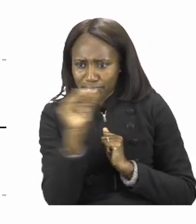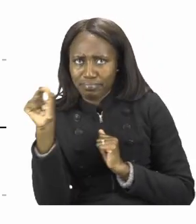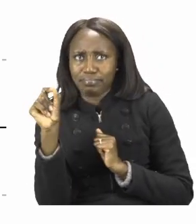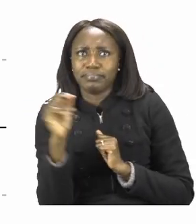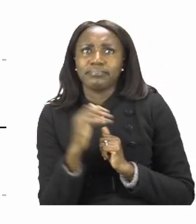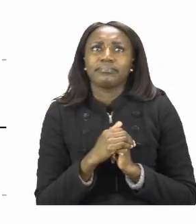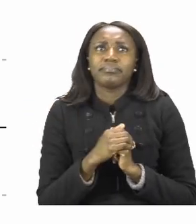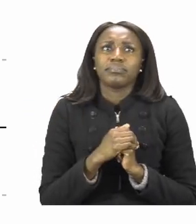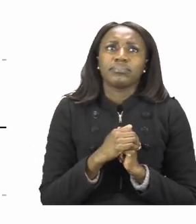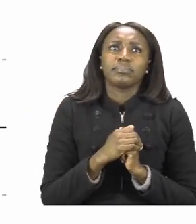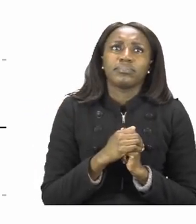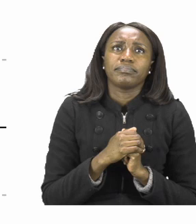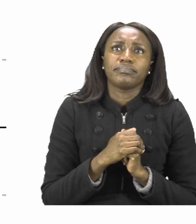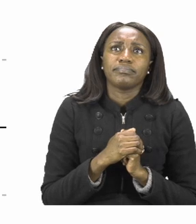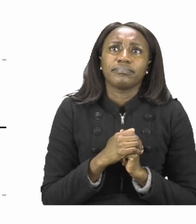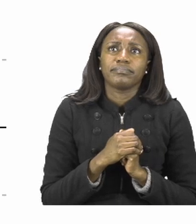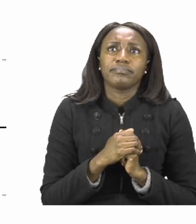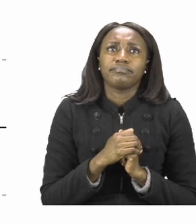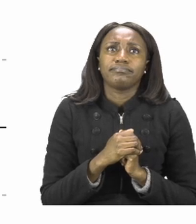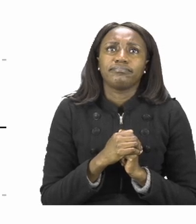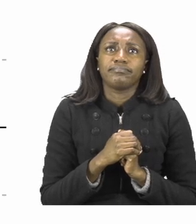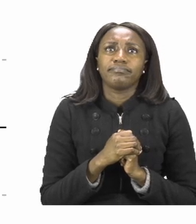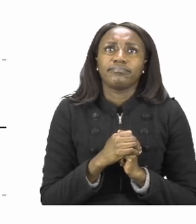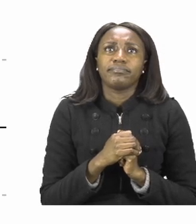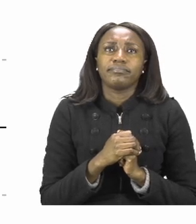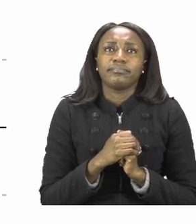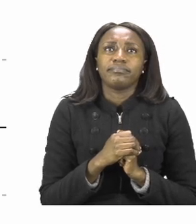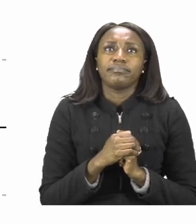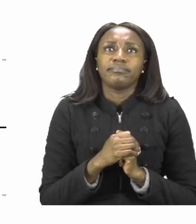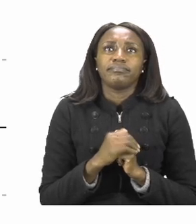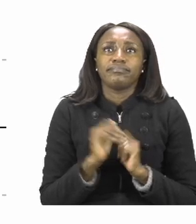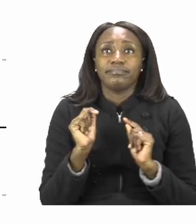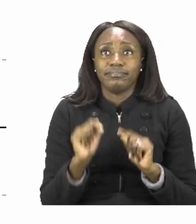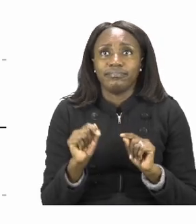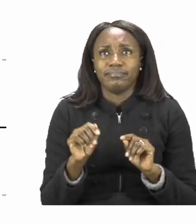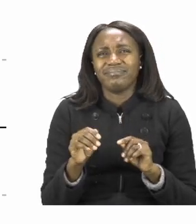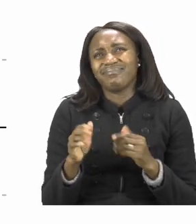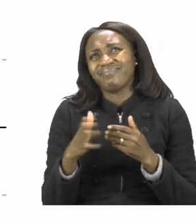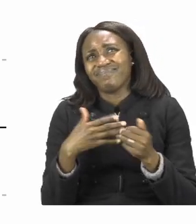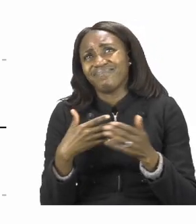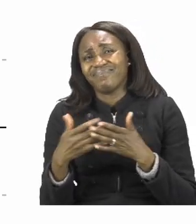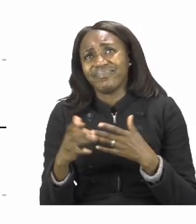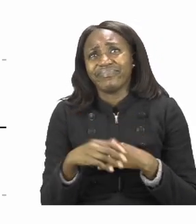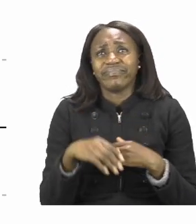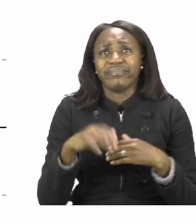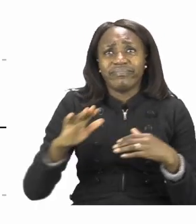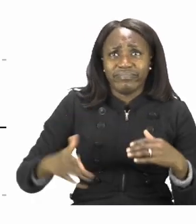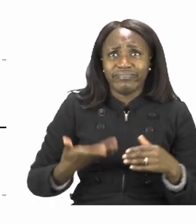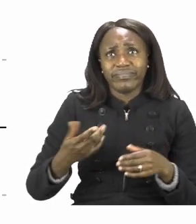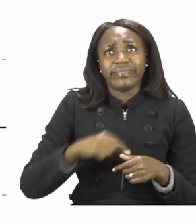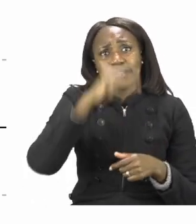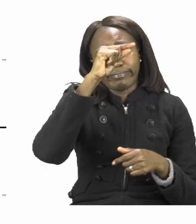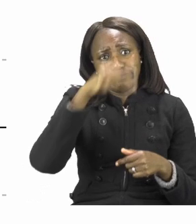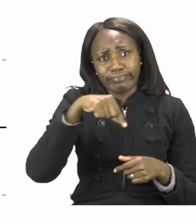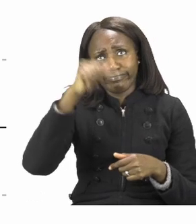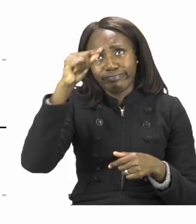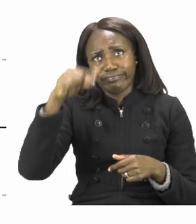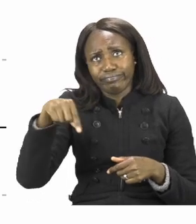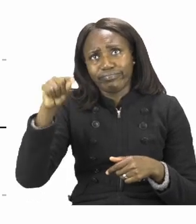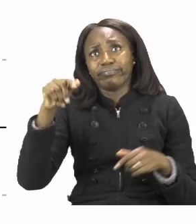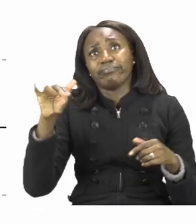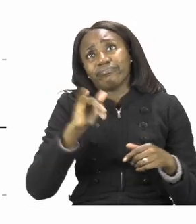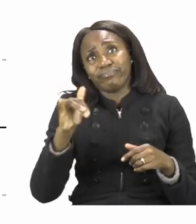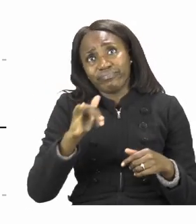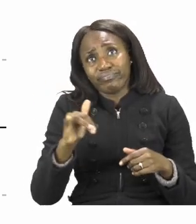our job to draw patterns. Now you can draw any pattern you want, whether